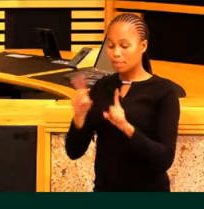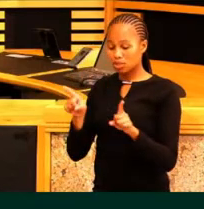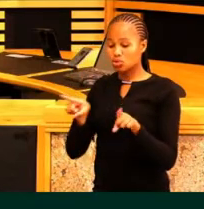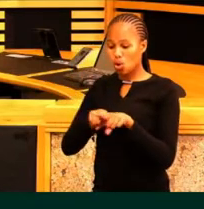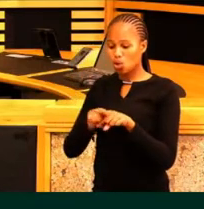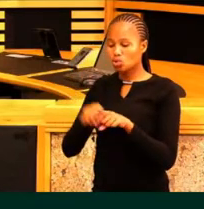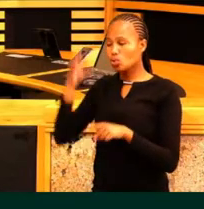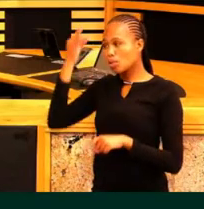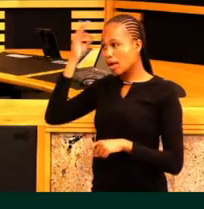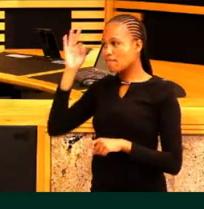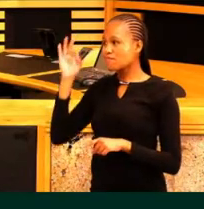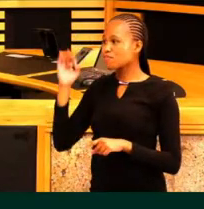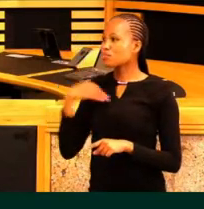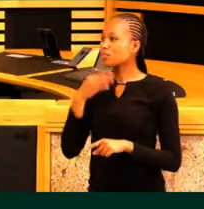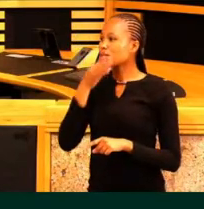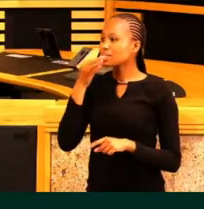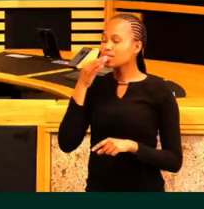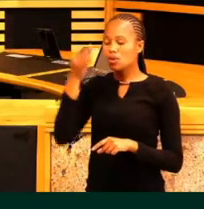accepted